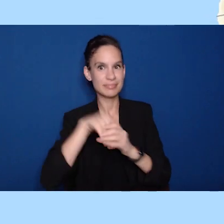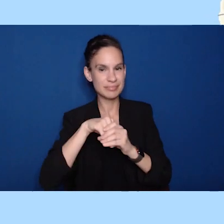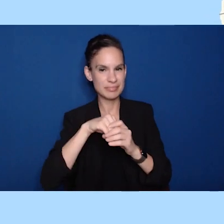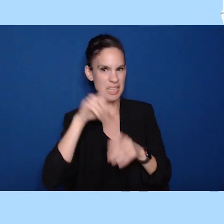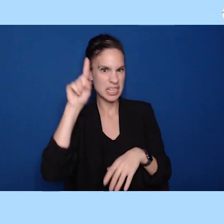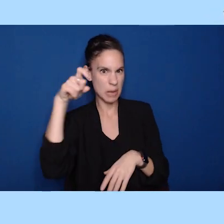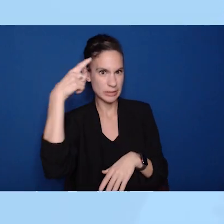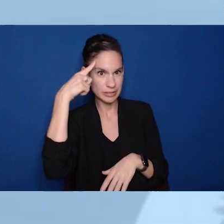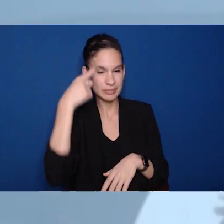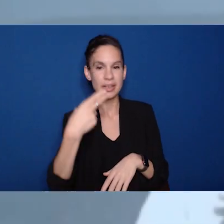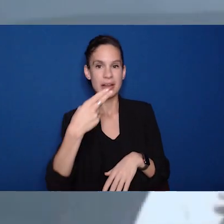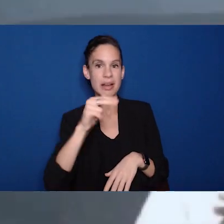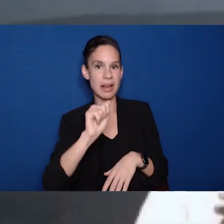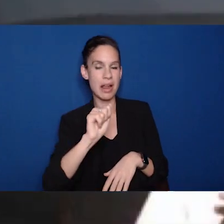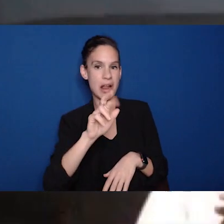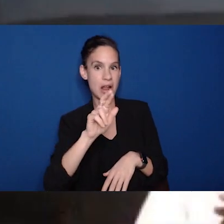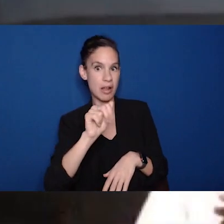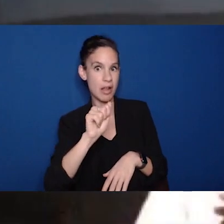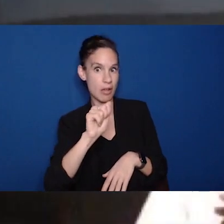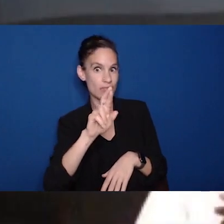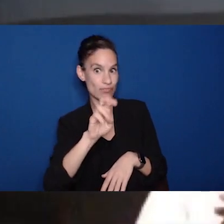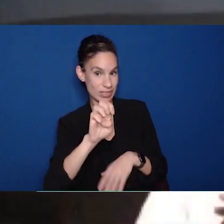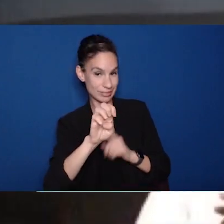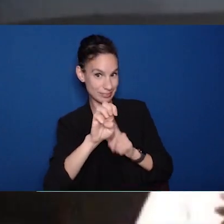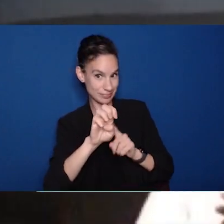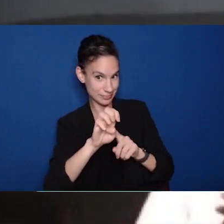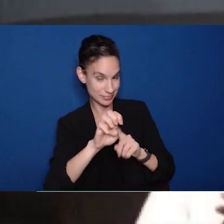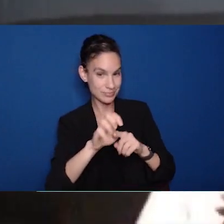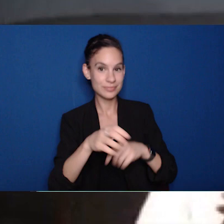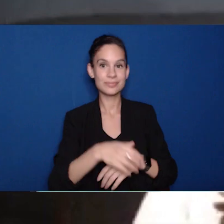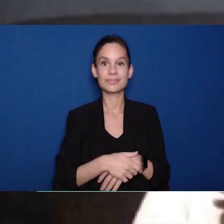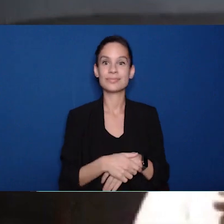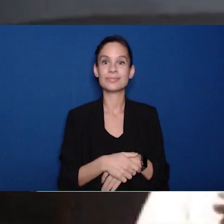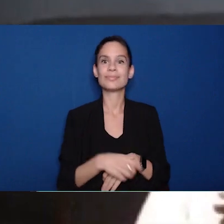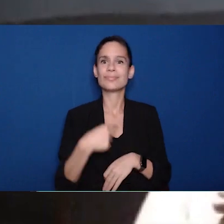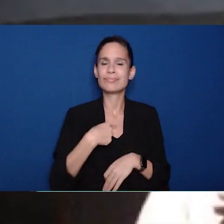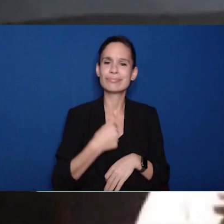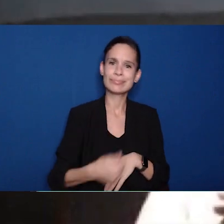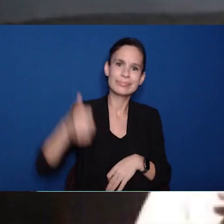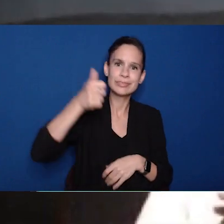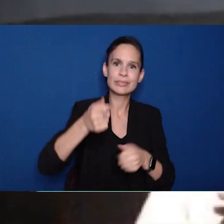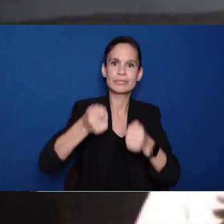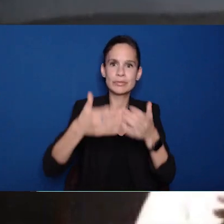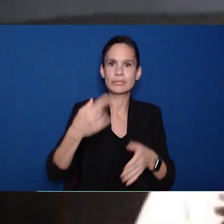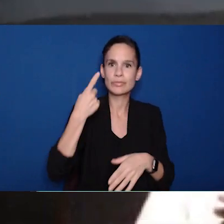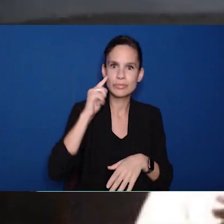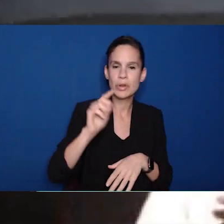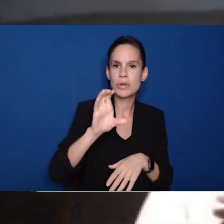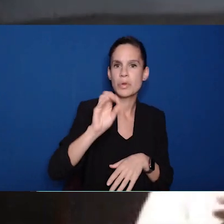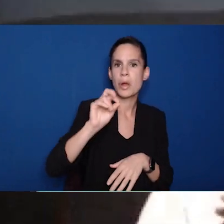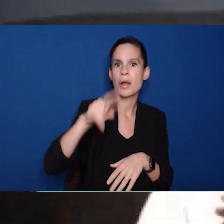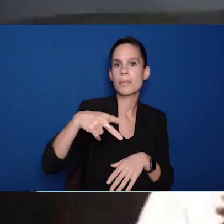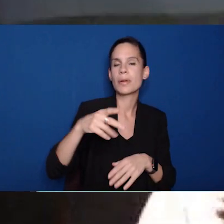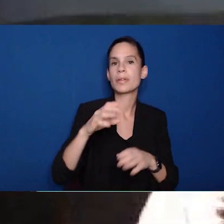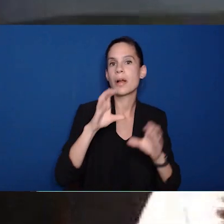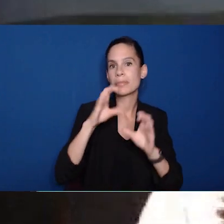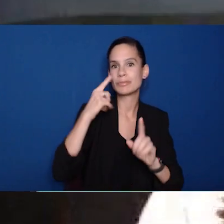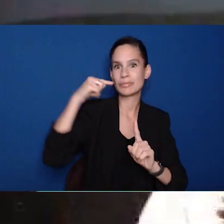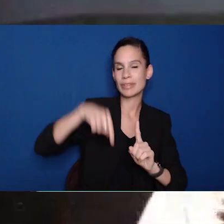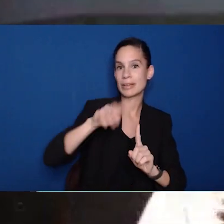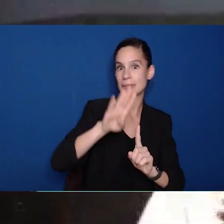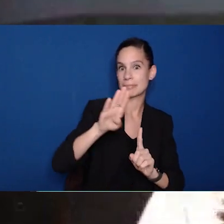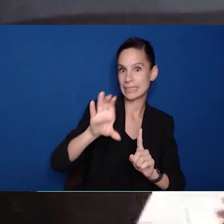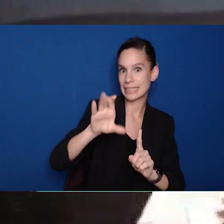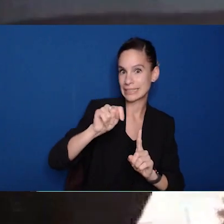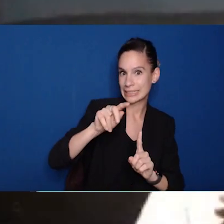now, I'm actually full-time at the ZBC, which is the public broadcaster, and I'm the director of corporate communications. And I'm